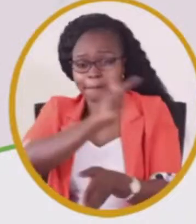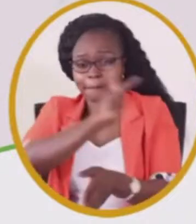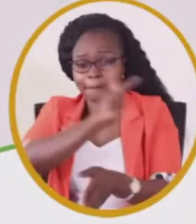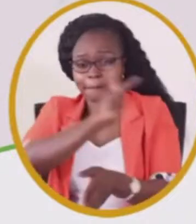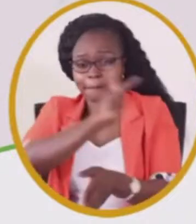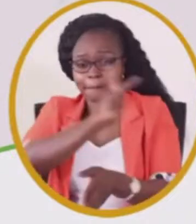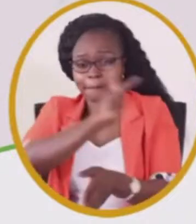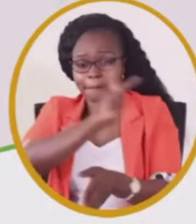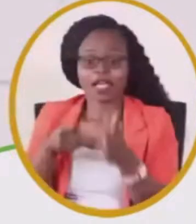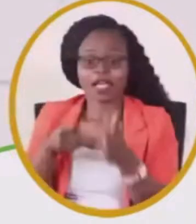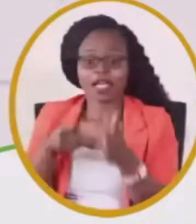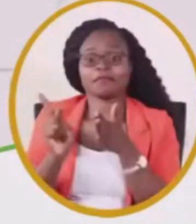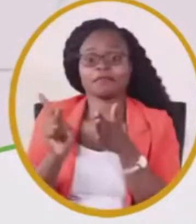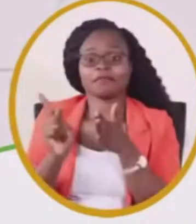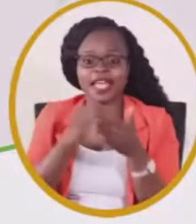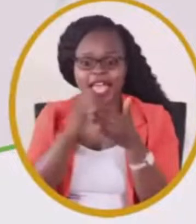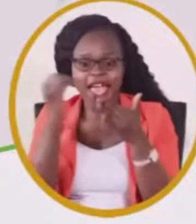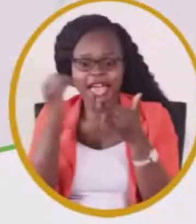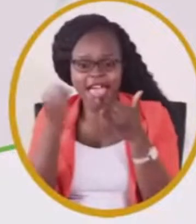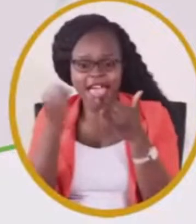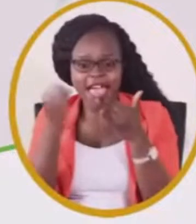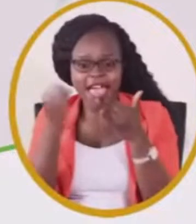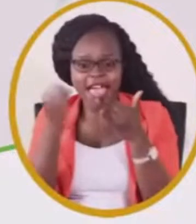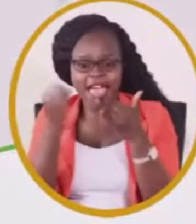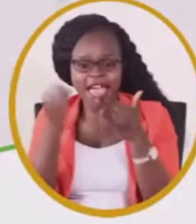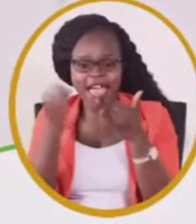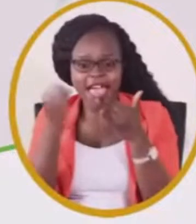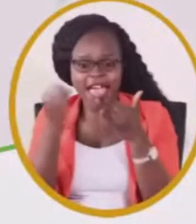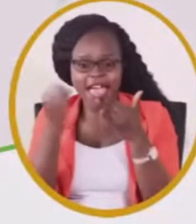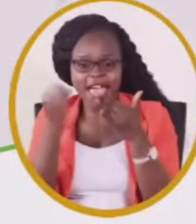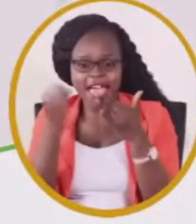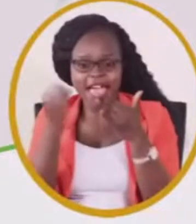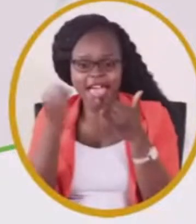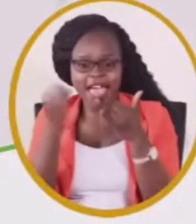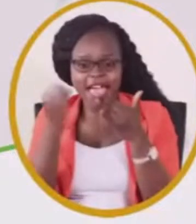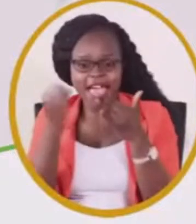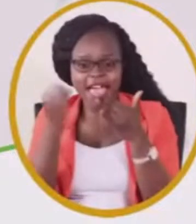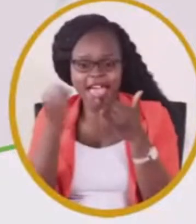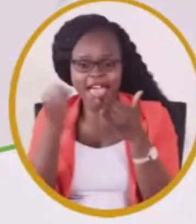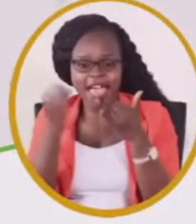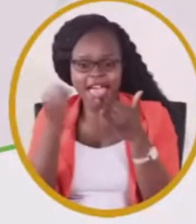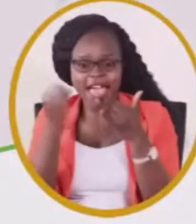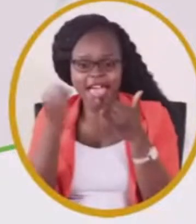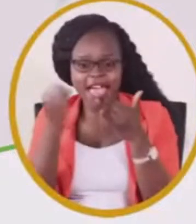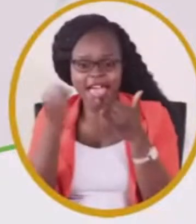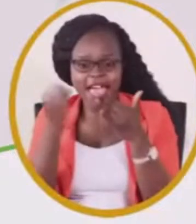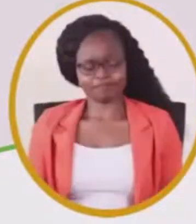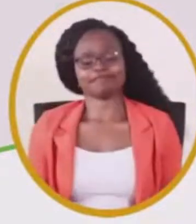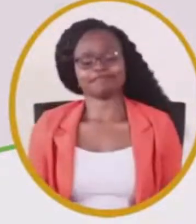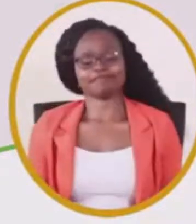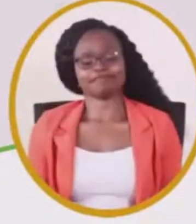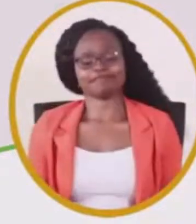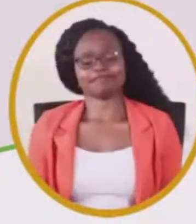payments, termination or threat of termination of contract, refusal to accept goods, among others.